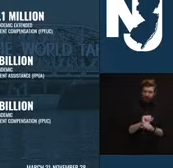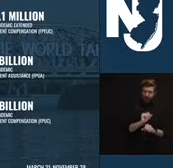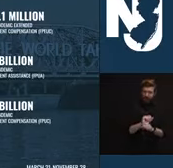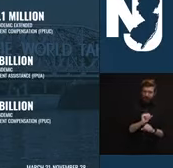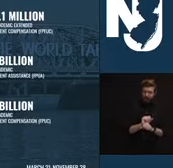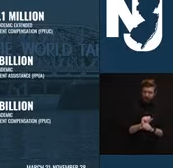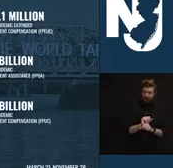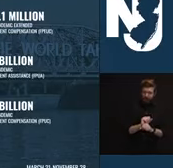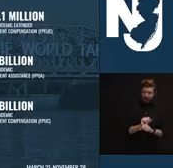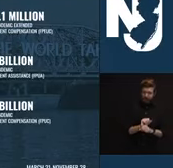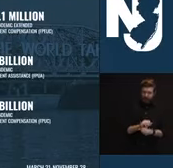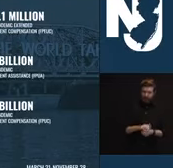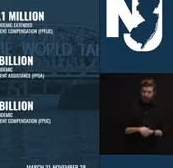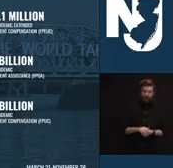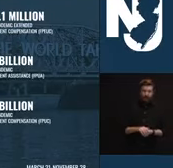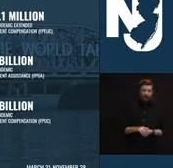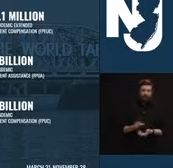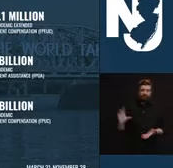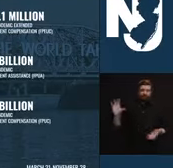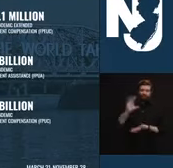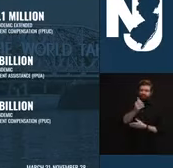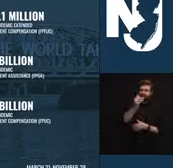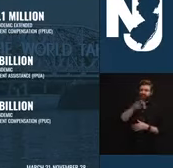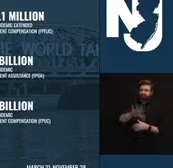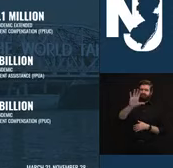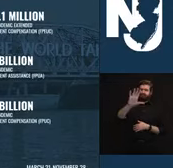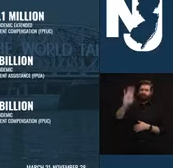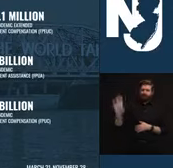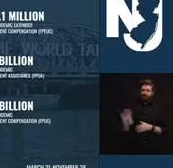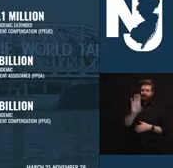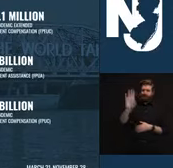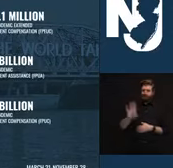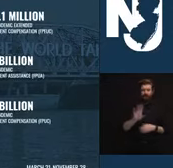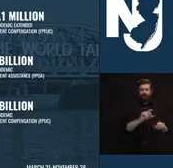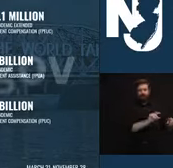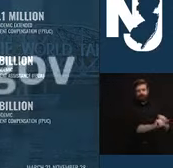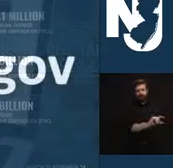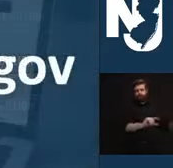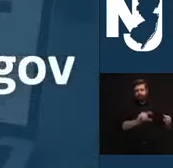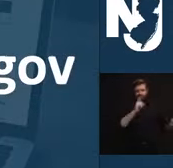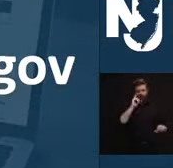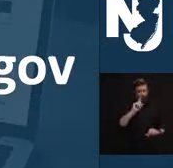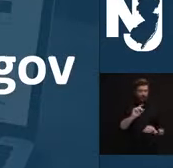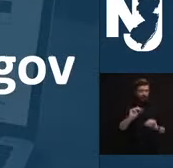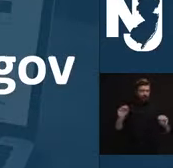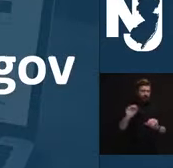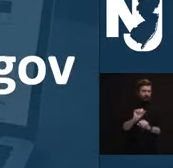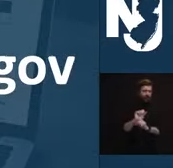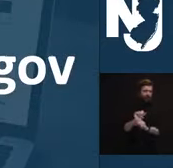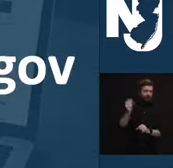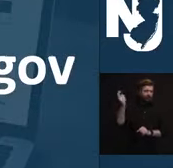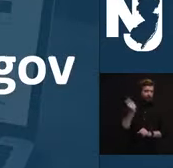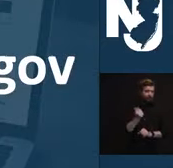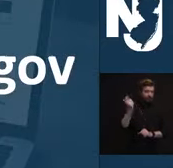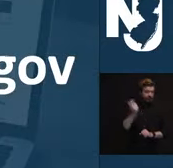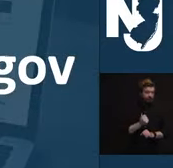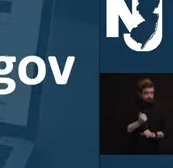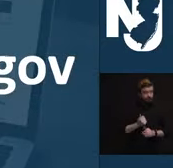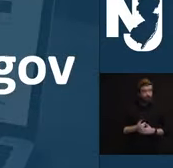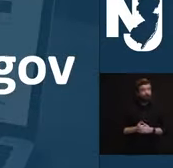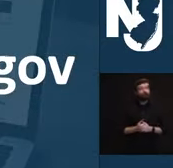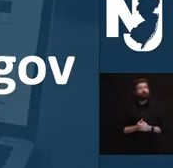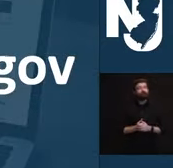billion to eligible workers and families. These families also need Washington to step up